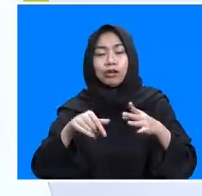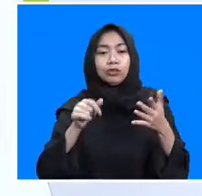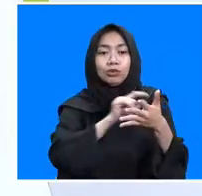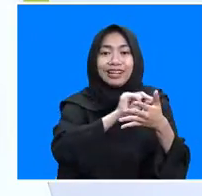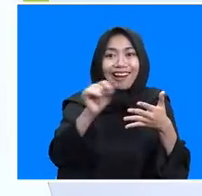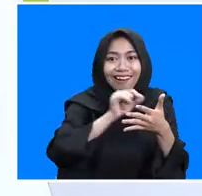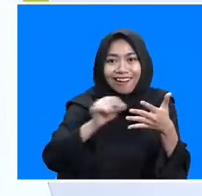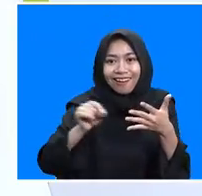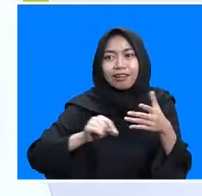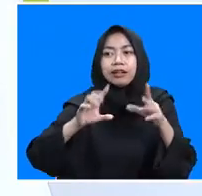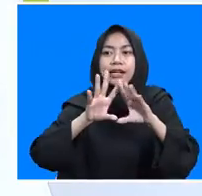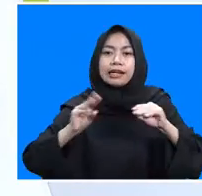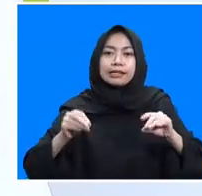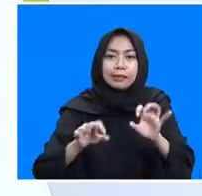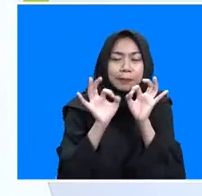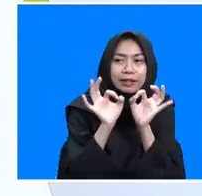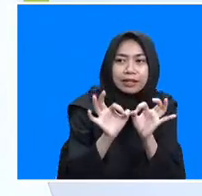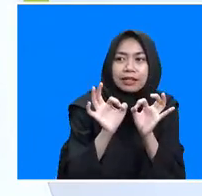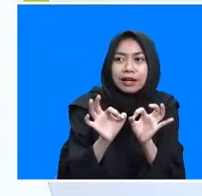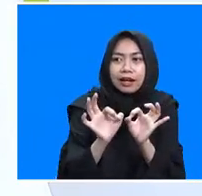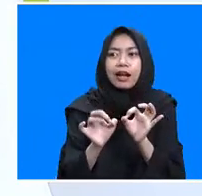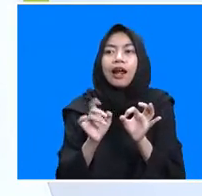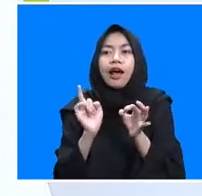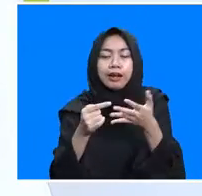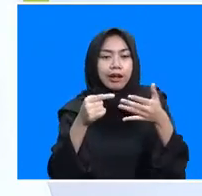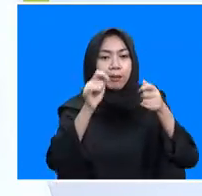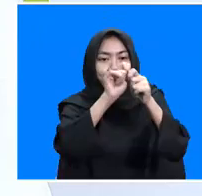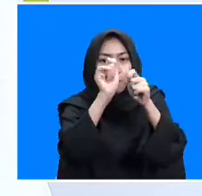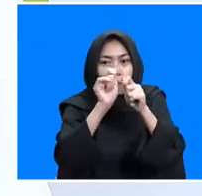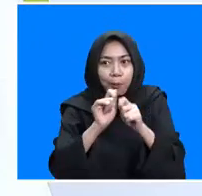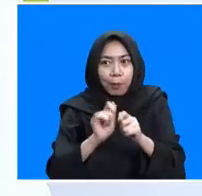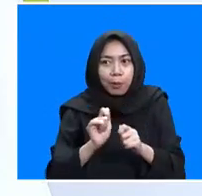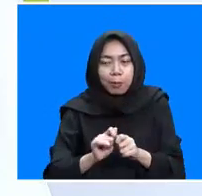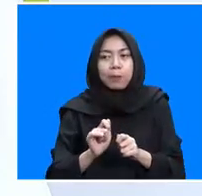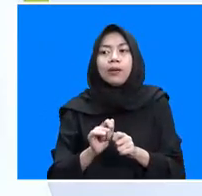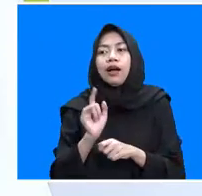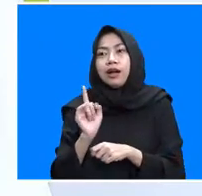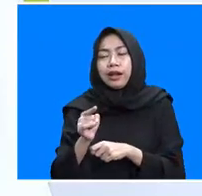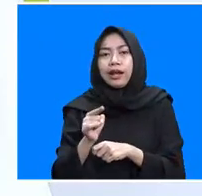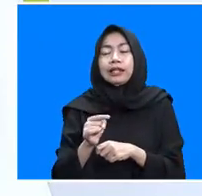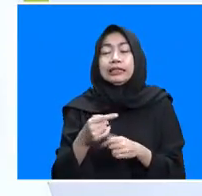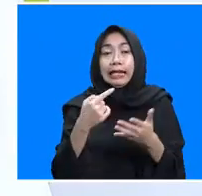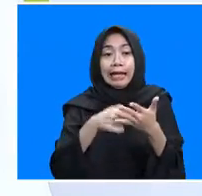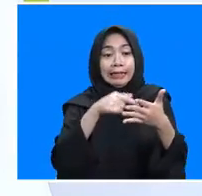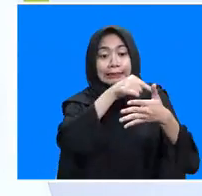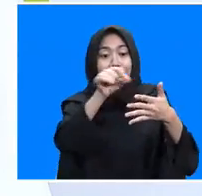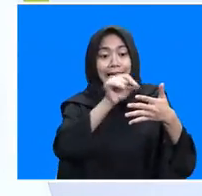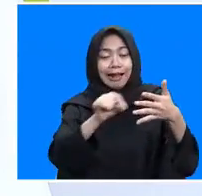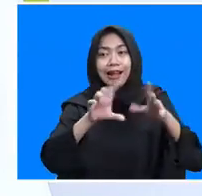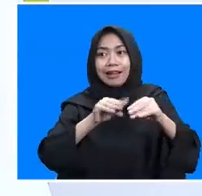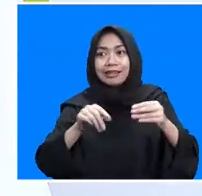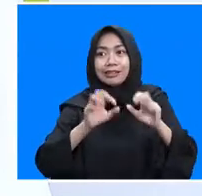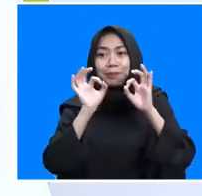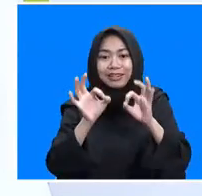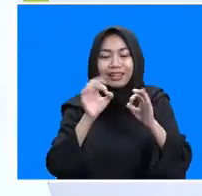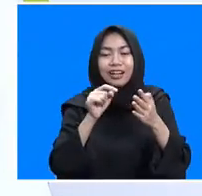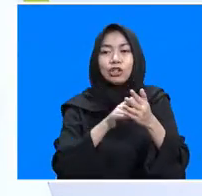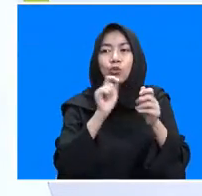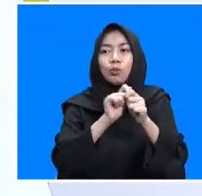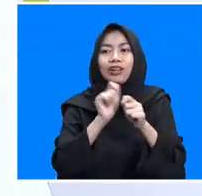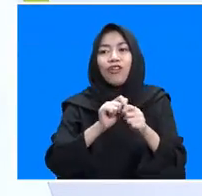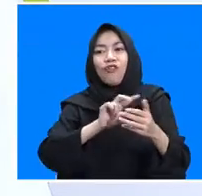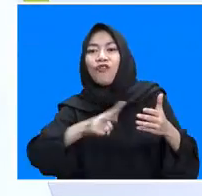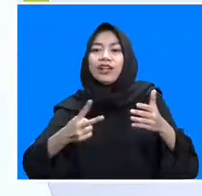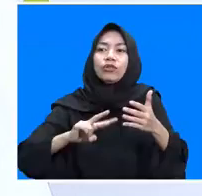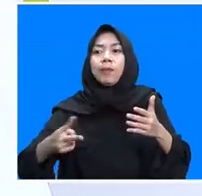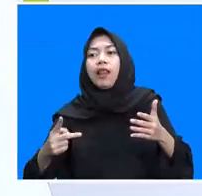think teachers were relatively well prepared and flexible enough to adapt to a new environment. And I think